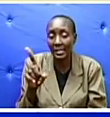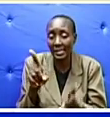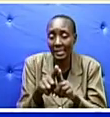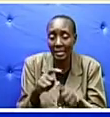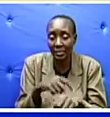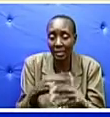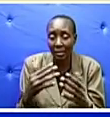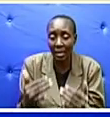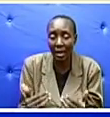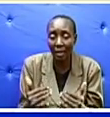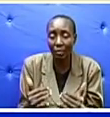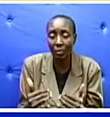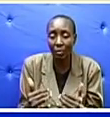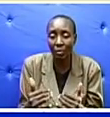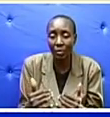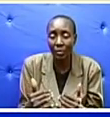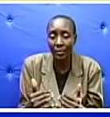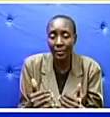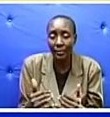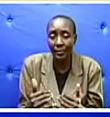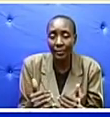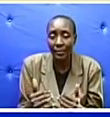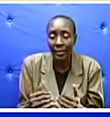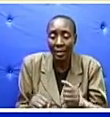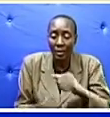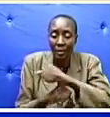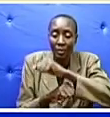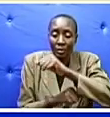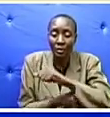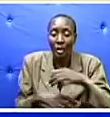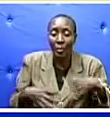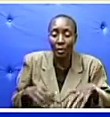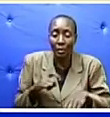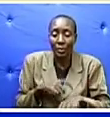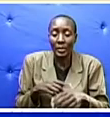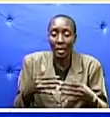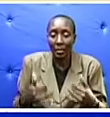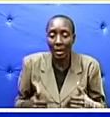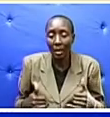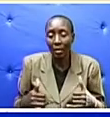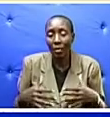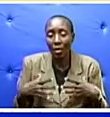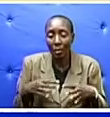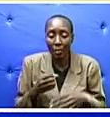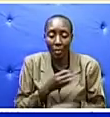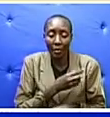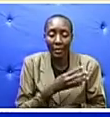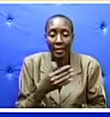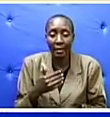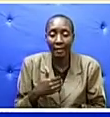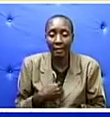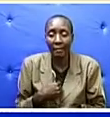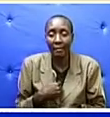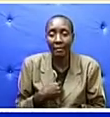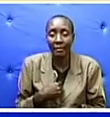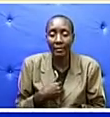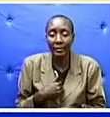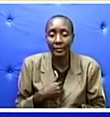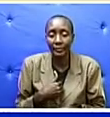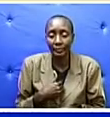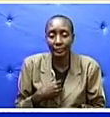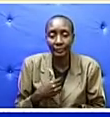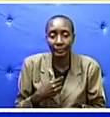you're reaching out to people during this time when people have fear, a lot of fear? Yeah.